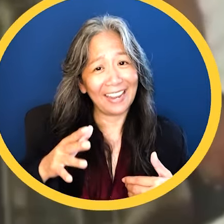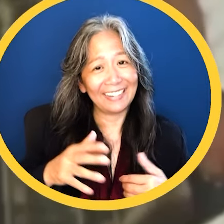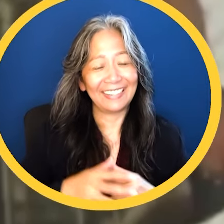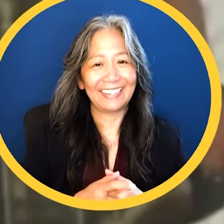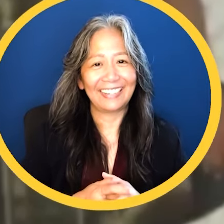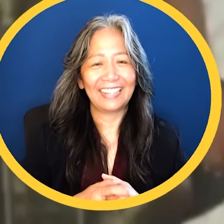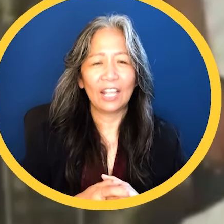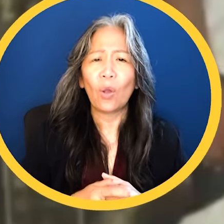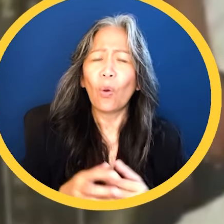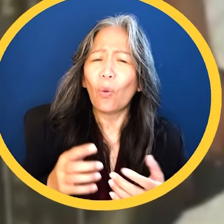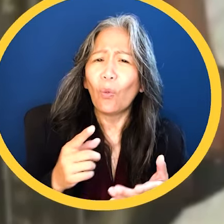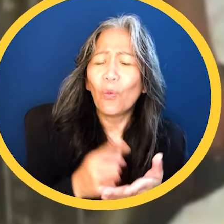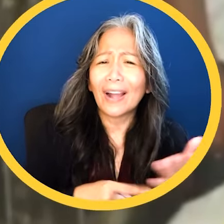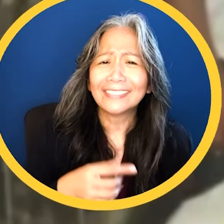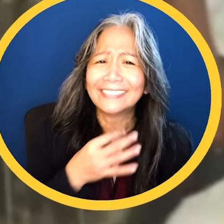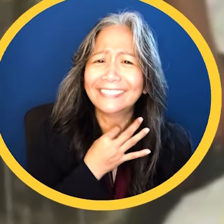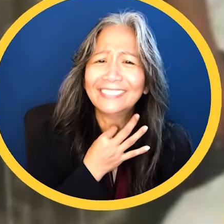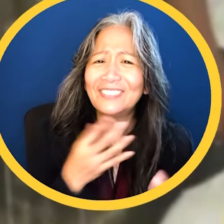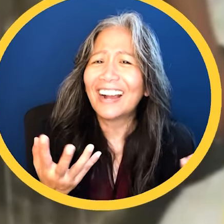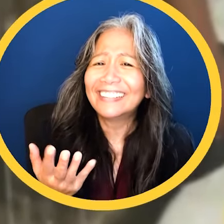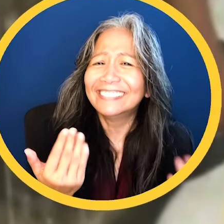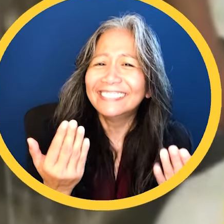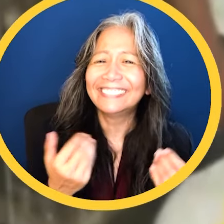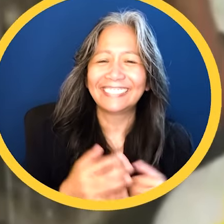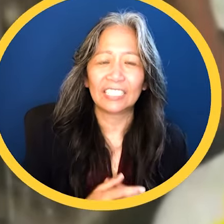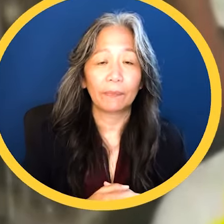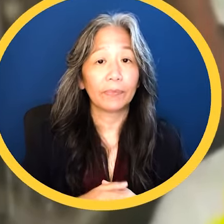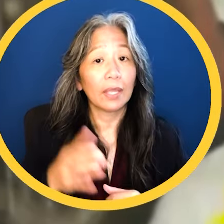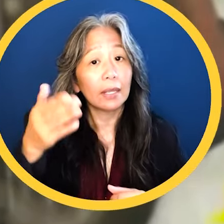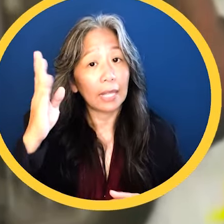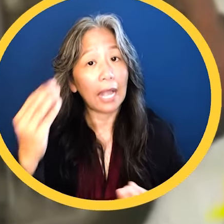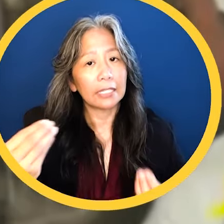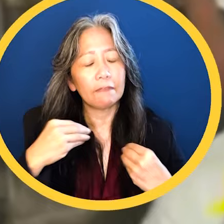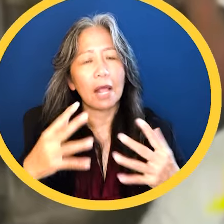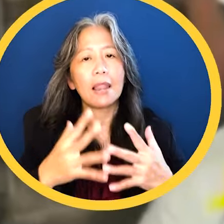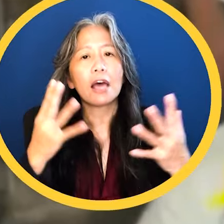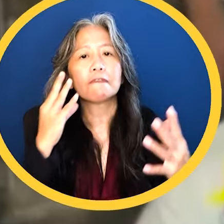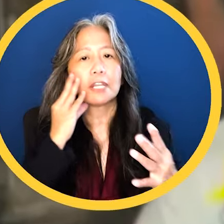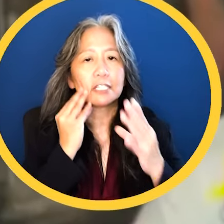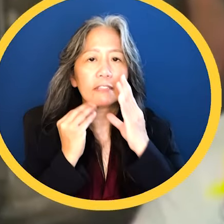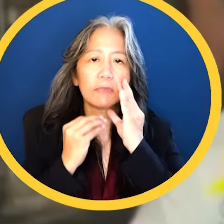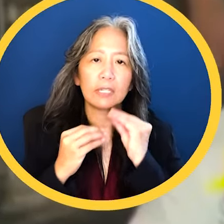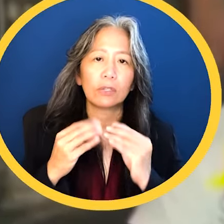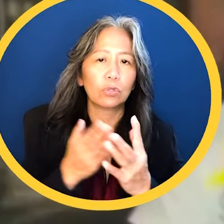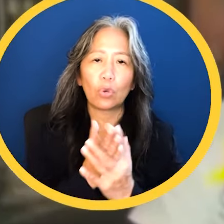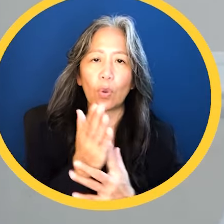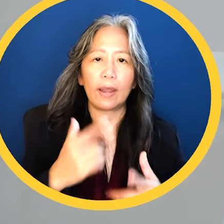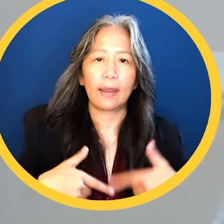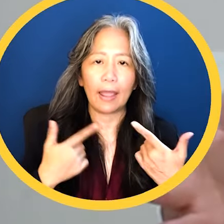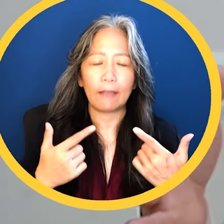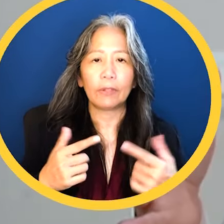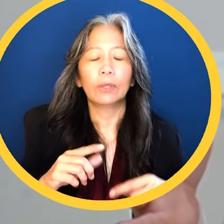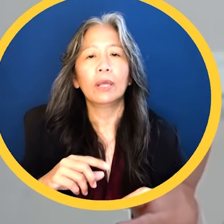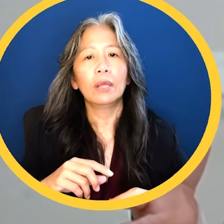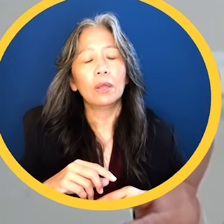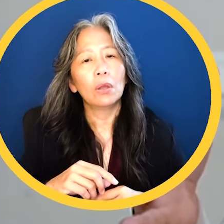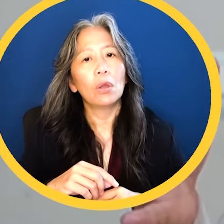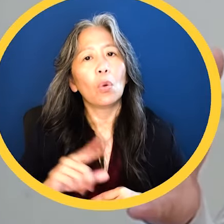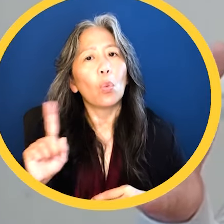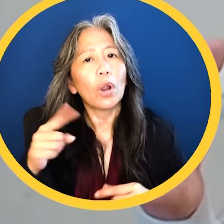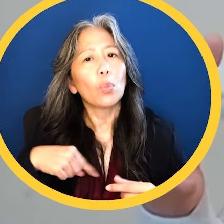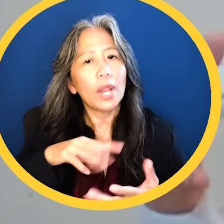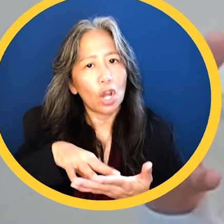young men, you know. What was it, Paul? What was it? God gave us a lot of experiences throughout our life to